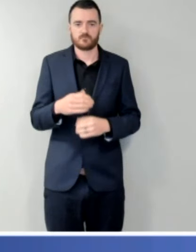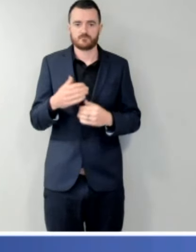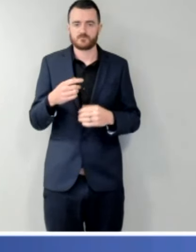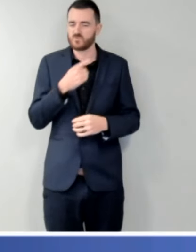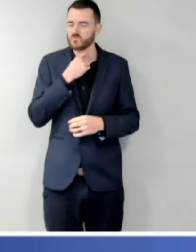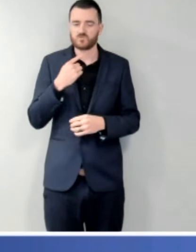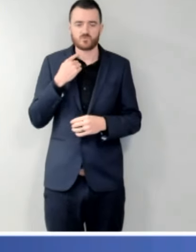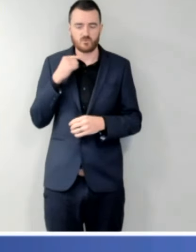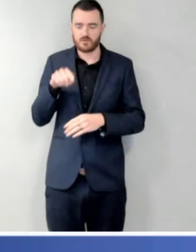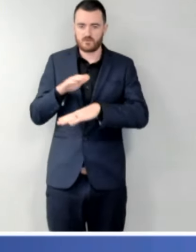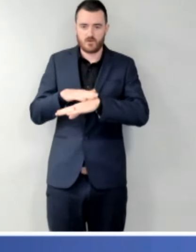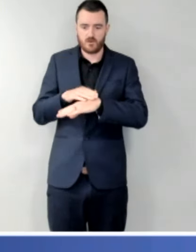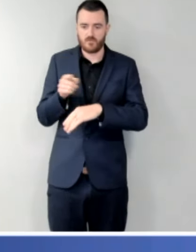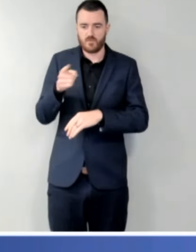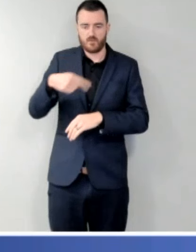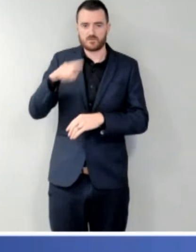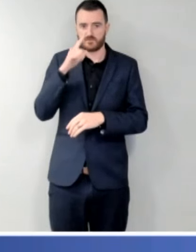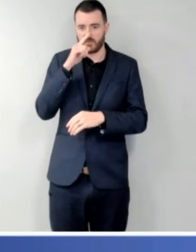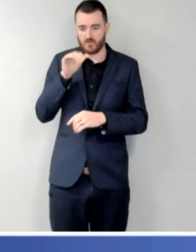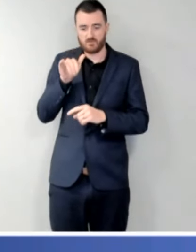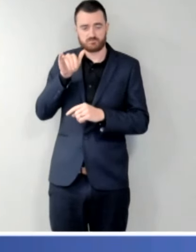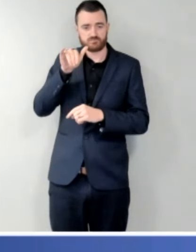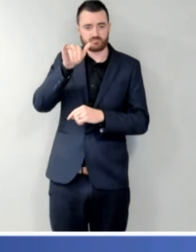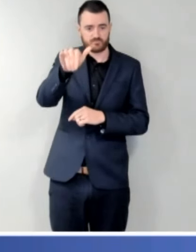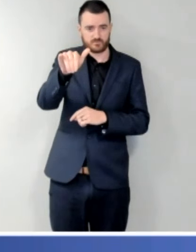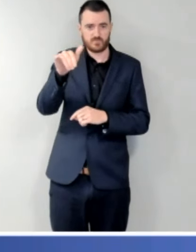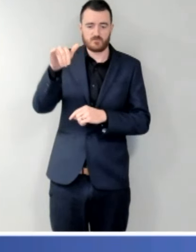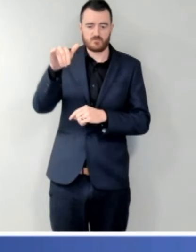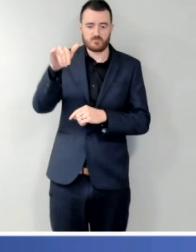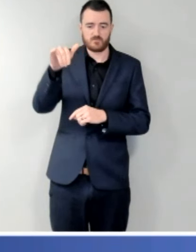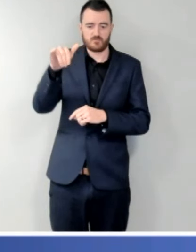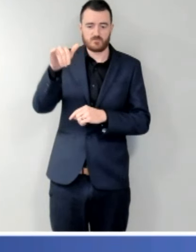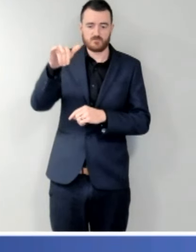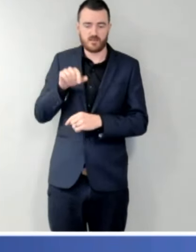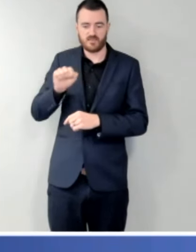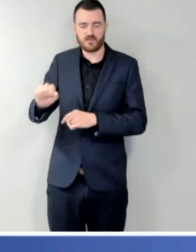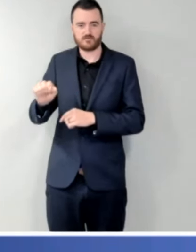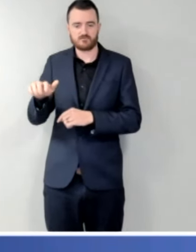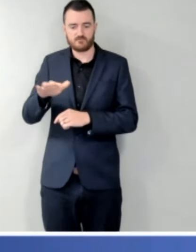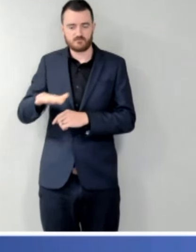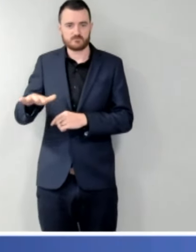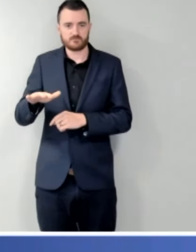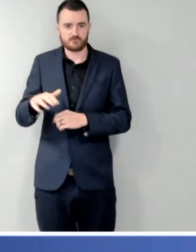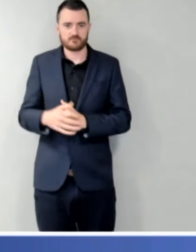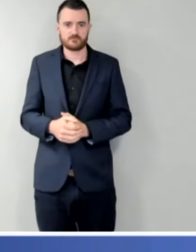the victims of an atrocity. In a world where millions and millions of